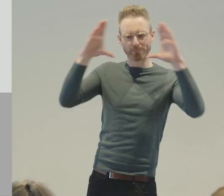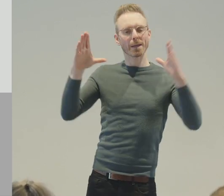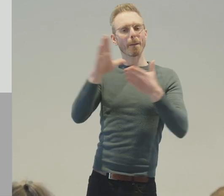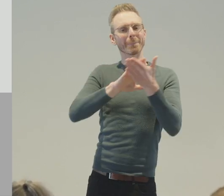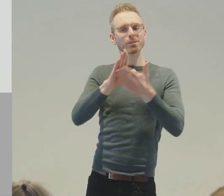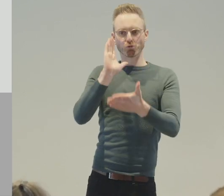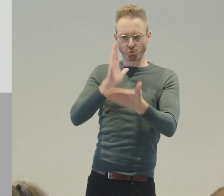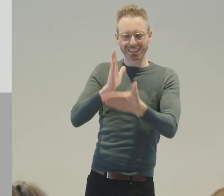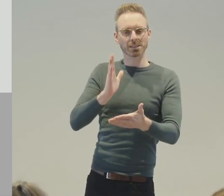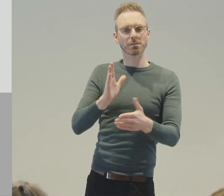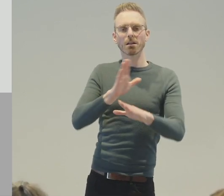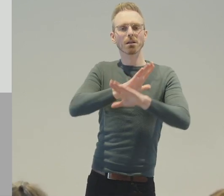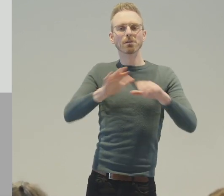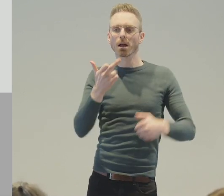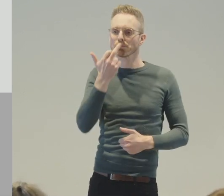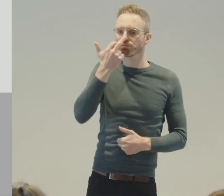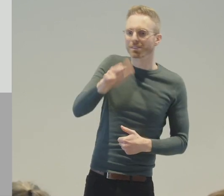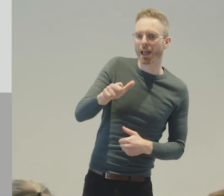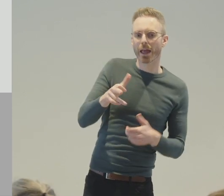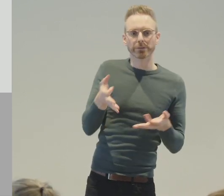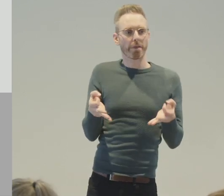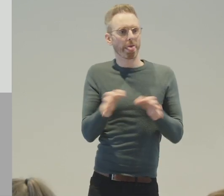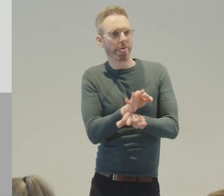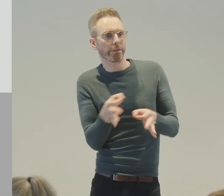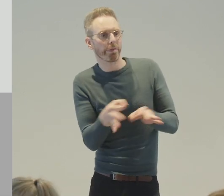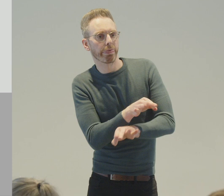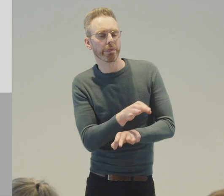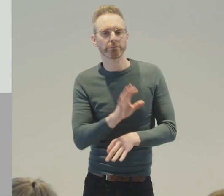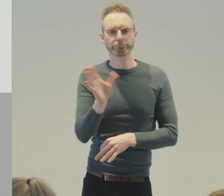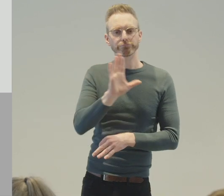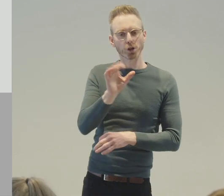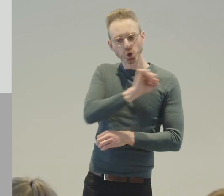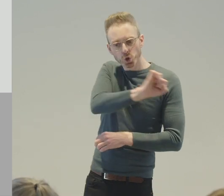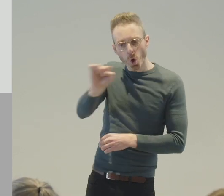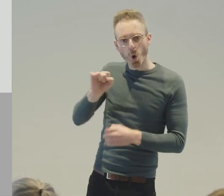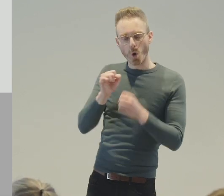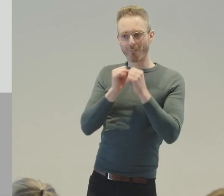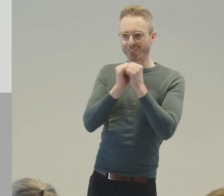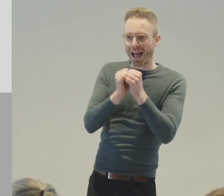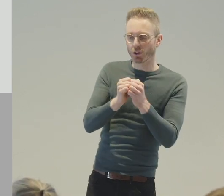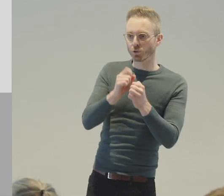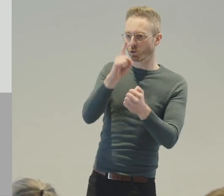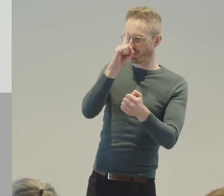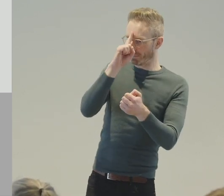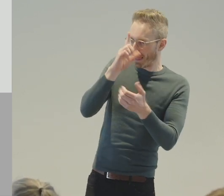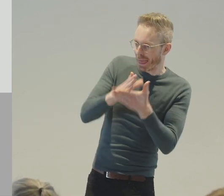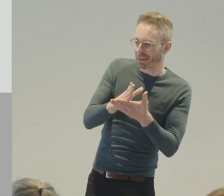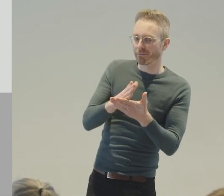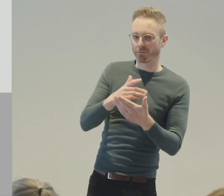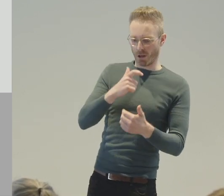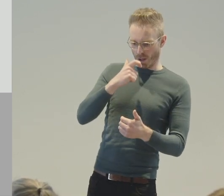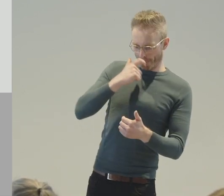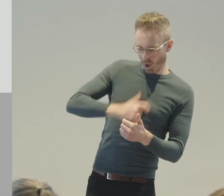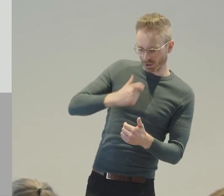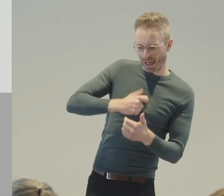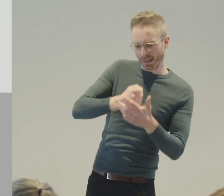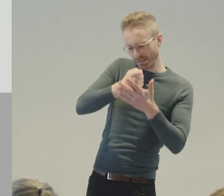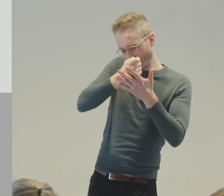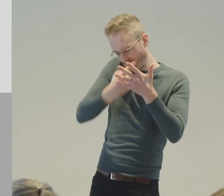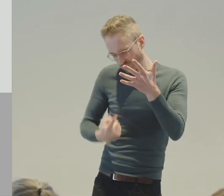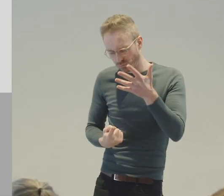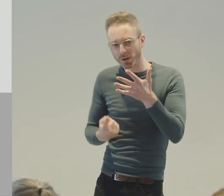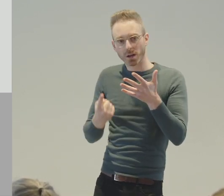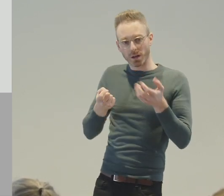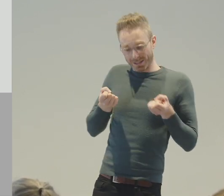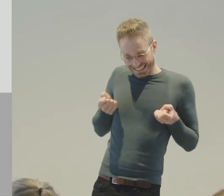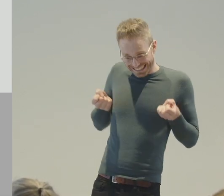to really find your values and kind of your beliefs and your personality, and to bring them forward into the project that you might be running.